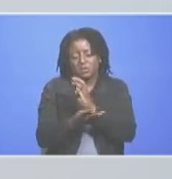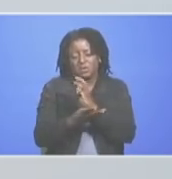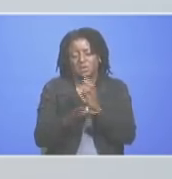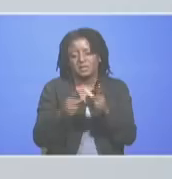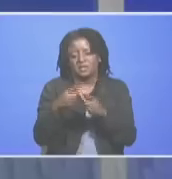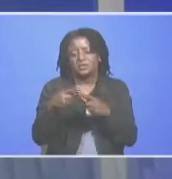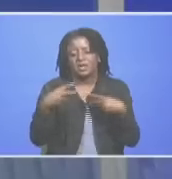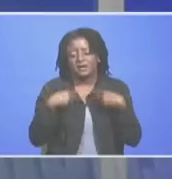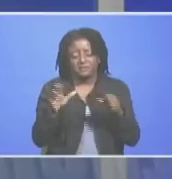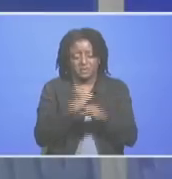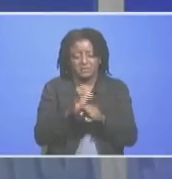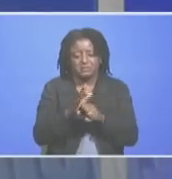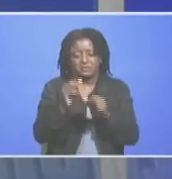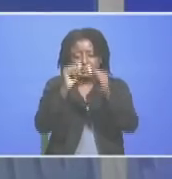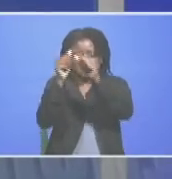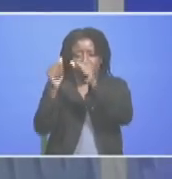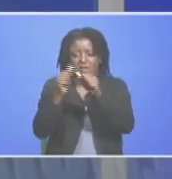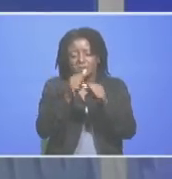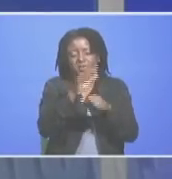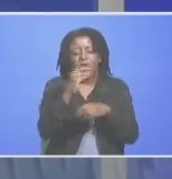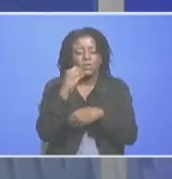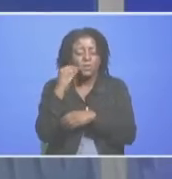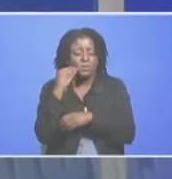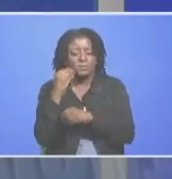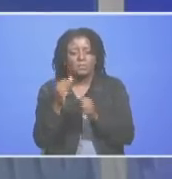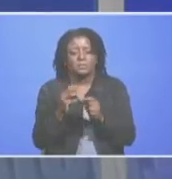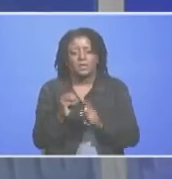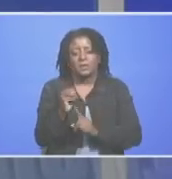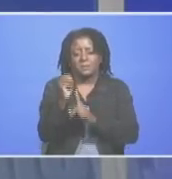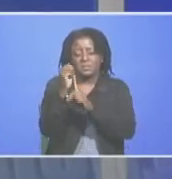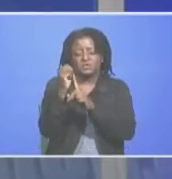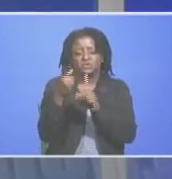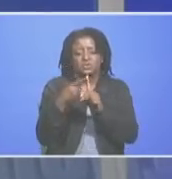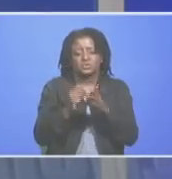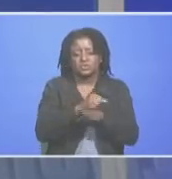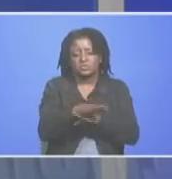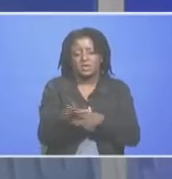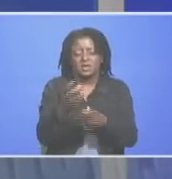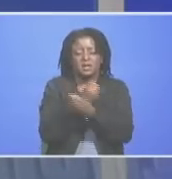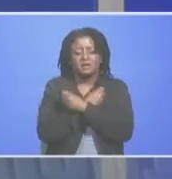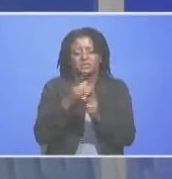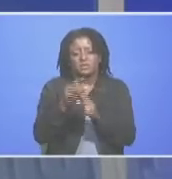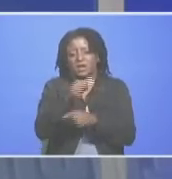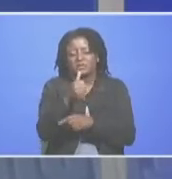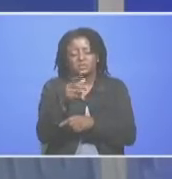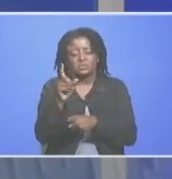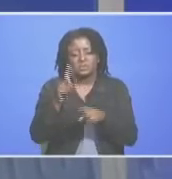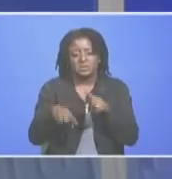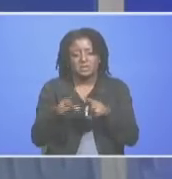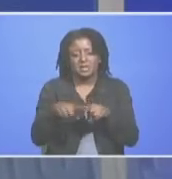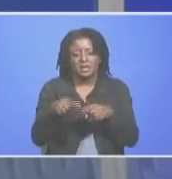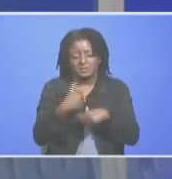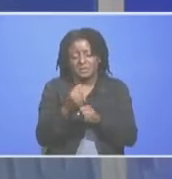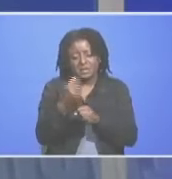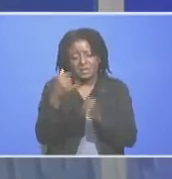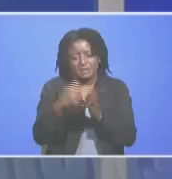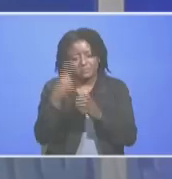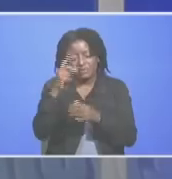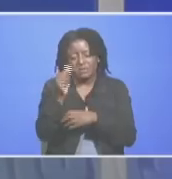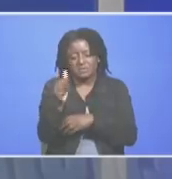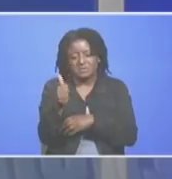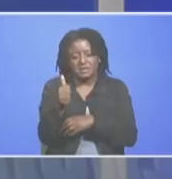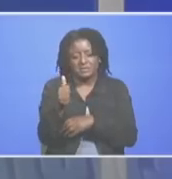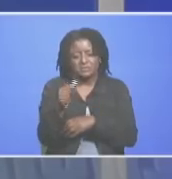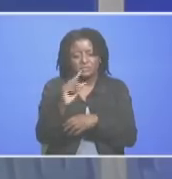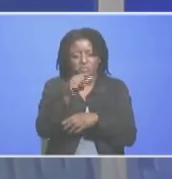home. With a mission to spread love to others who may be unable to manufacture it for themselves,